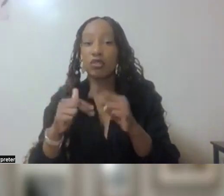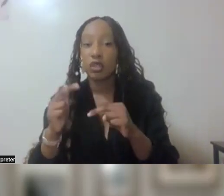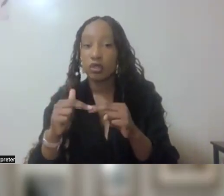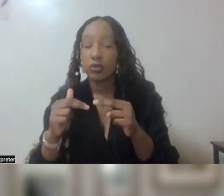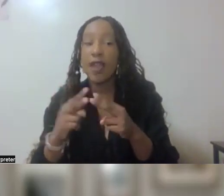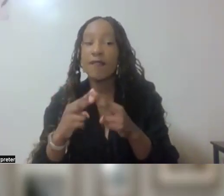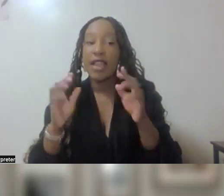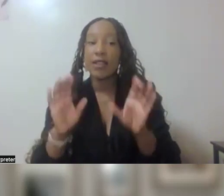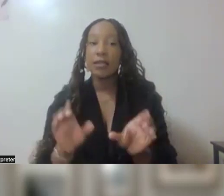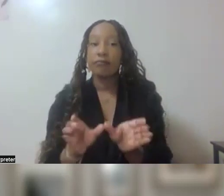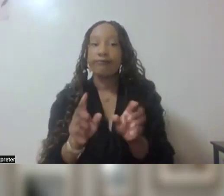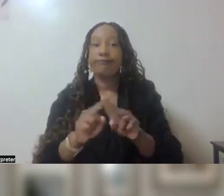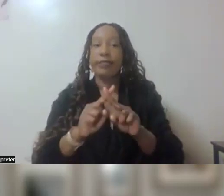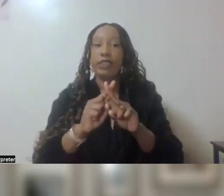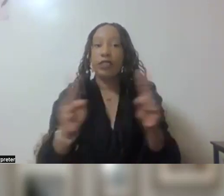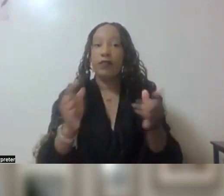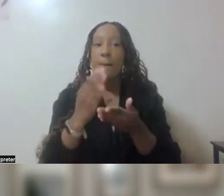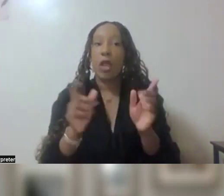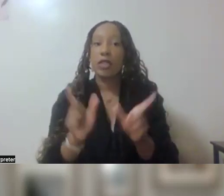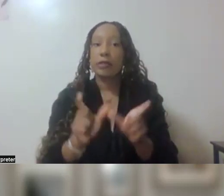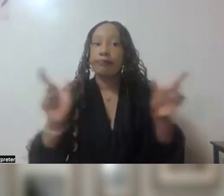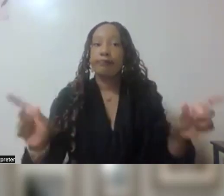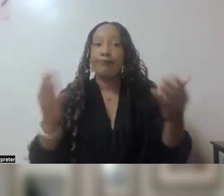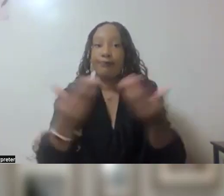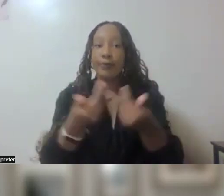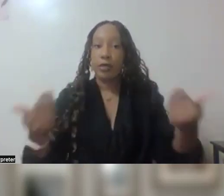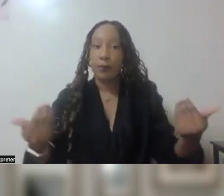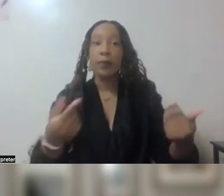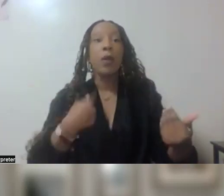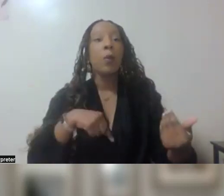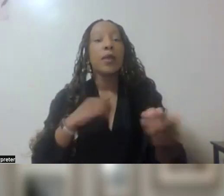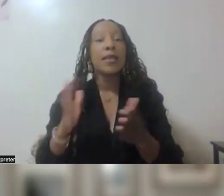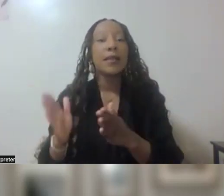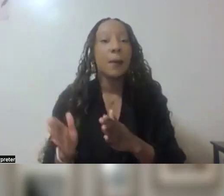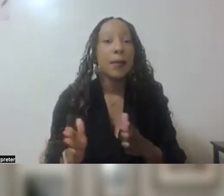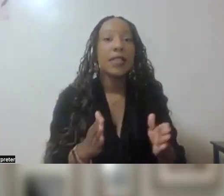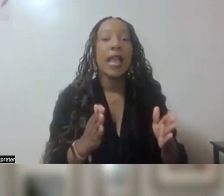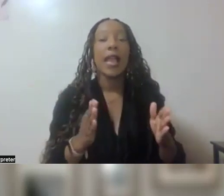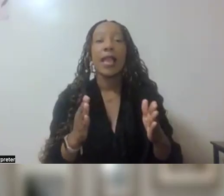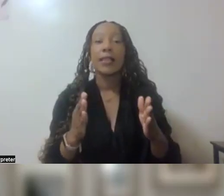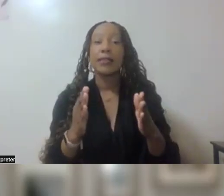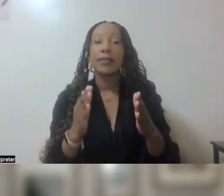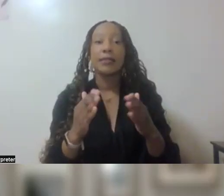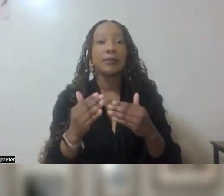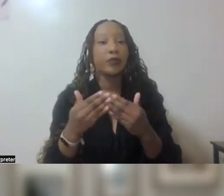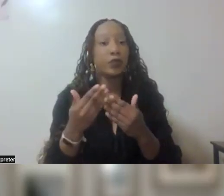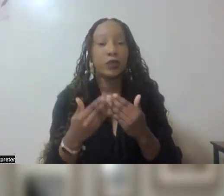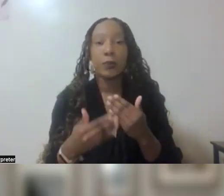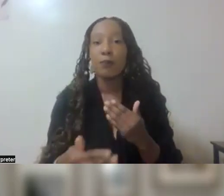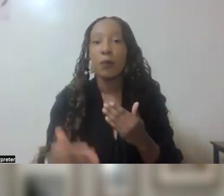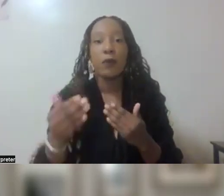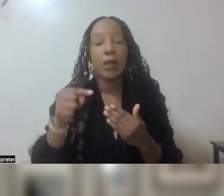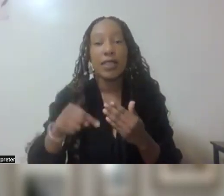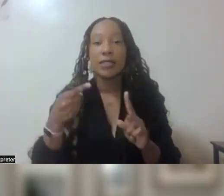distinct parts. And we plan to move forward at this point